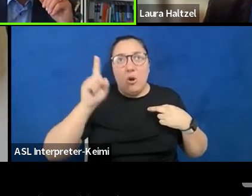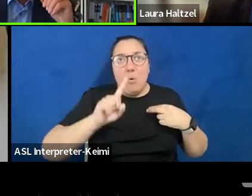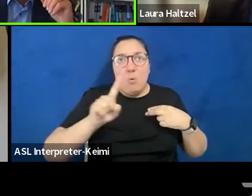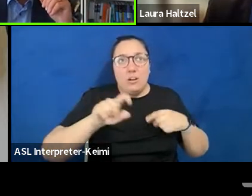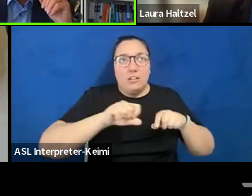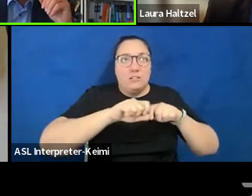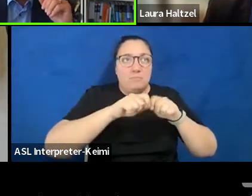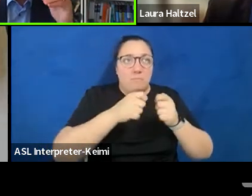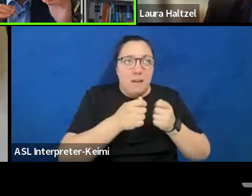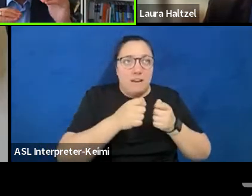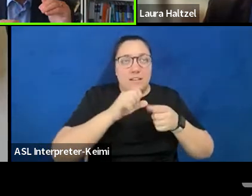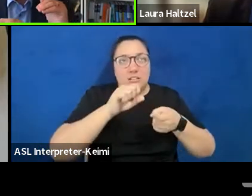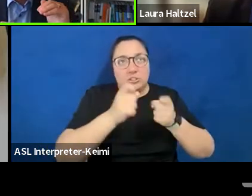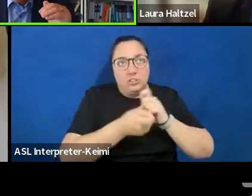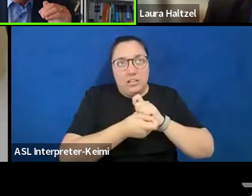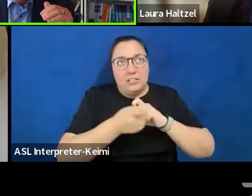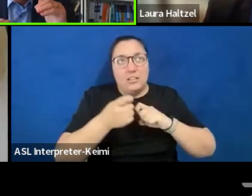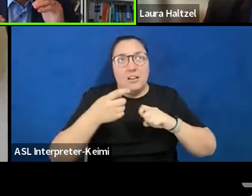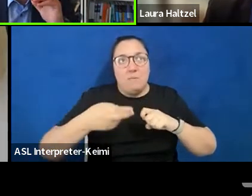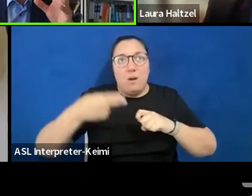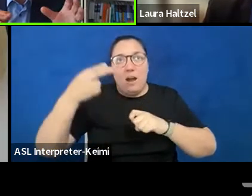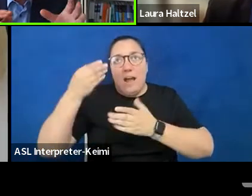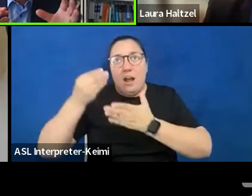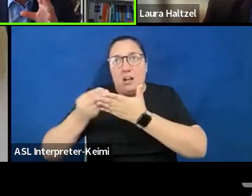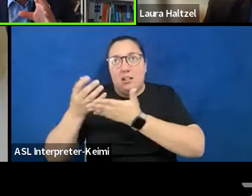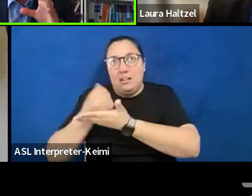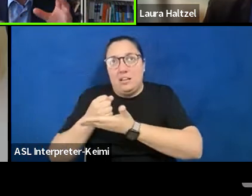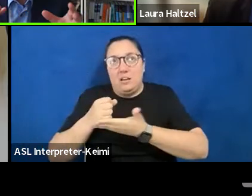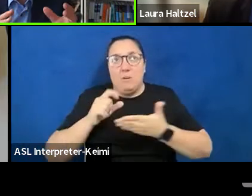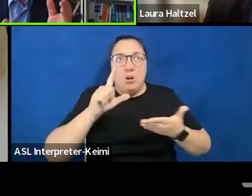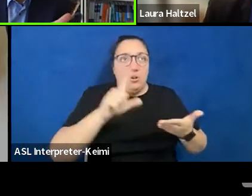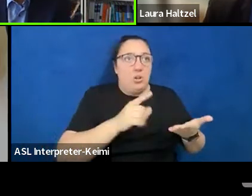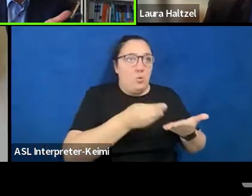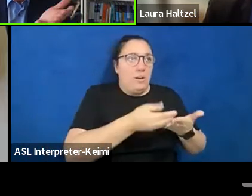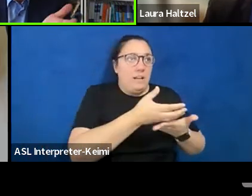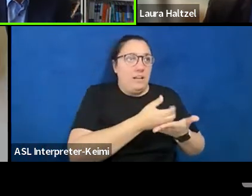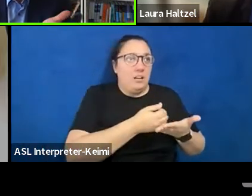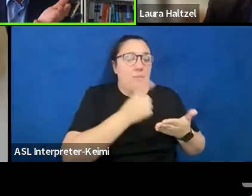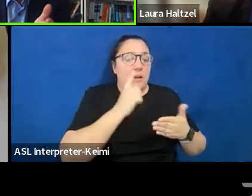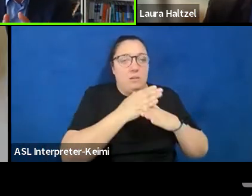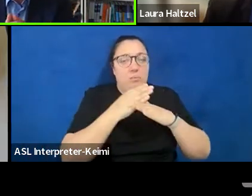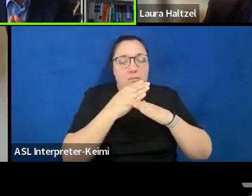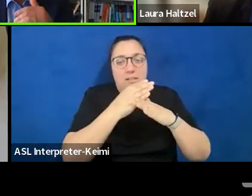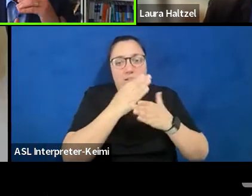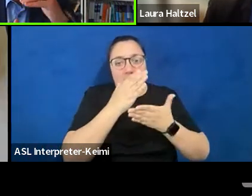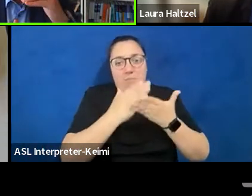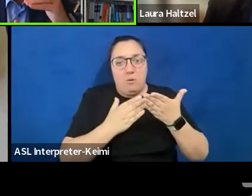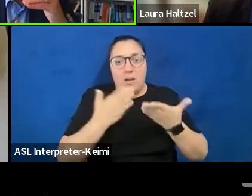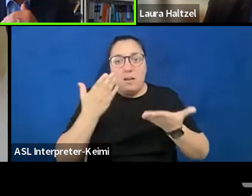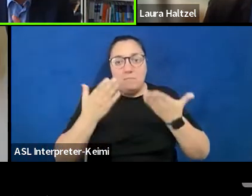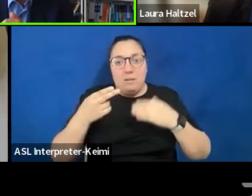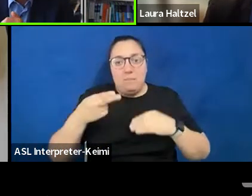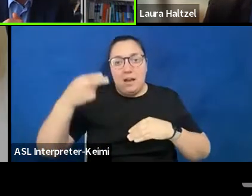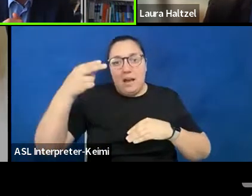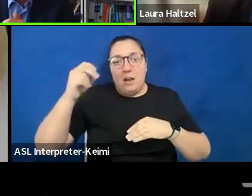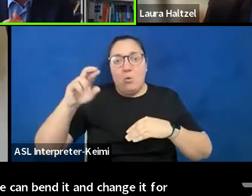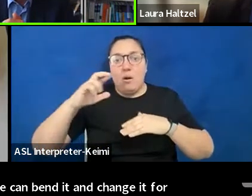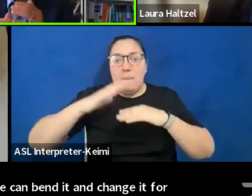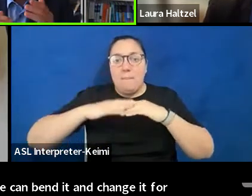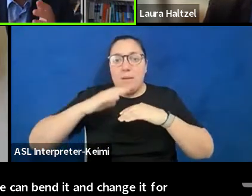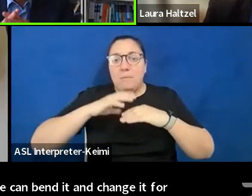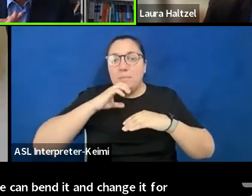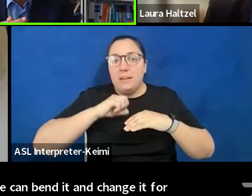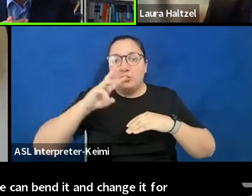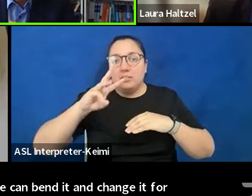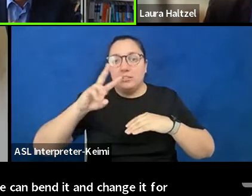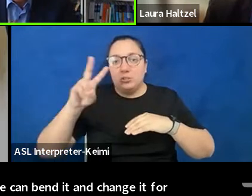it for those who are higher income versus lower income. And in some ways, thinking about the protection factor, maybe having a higher or a minimum age 62 benefit